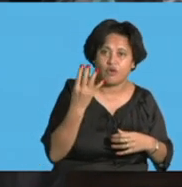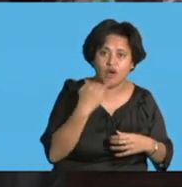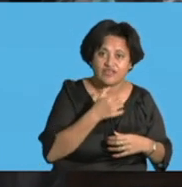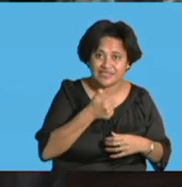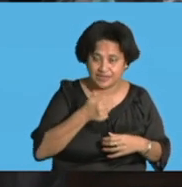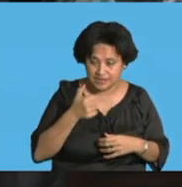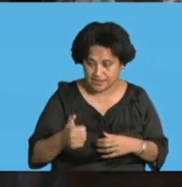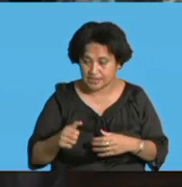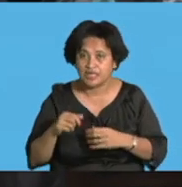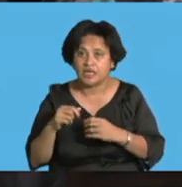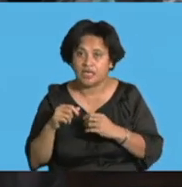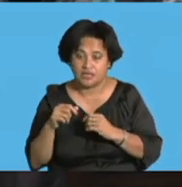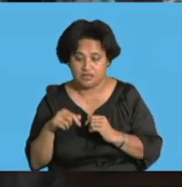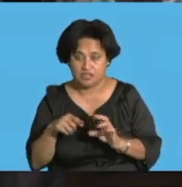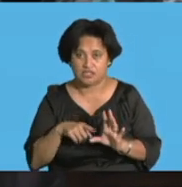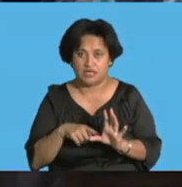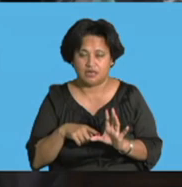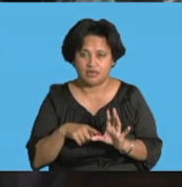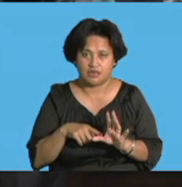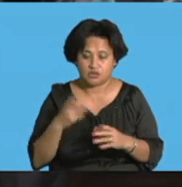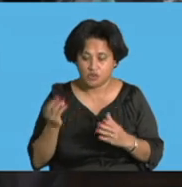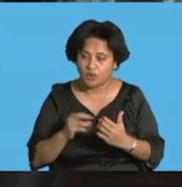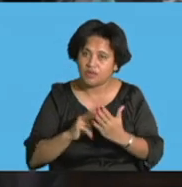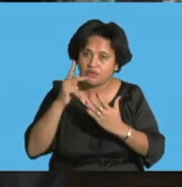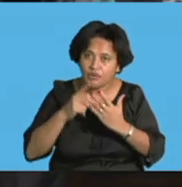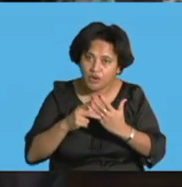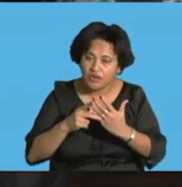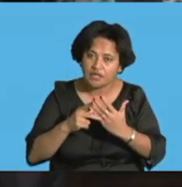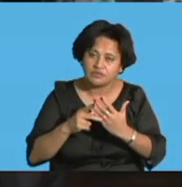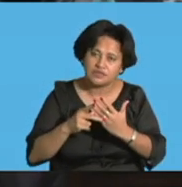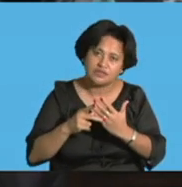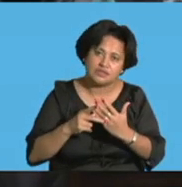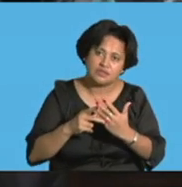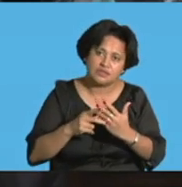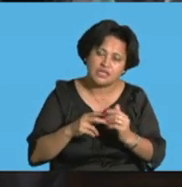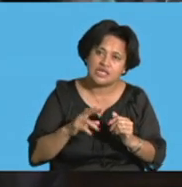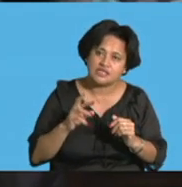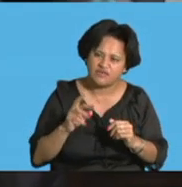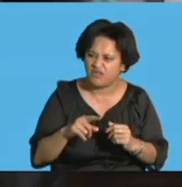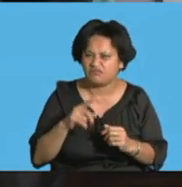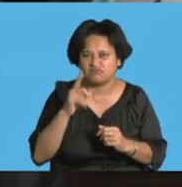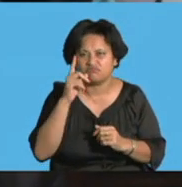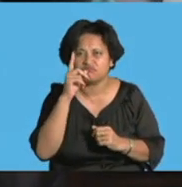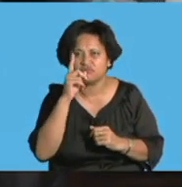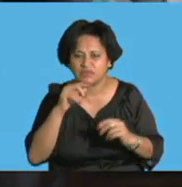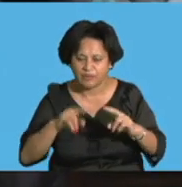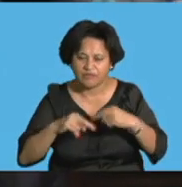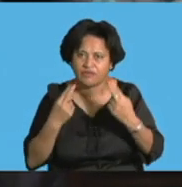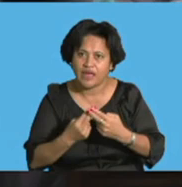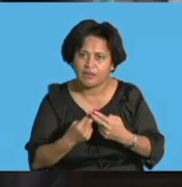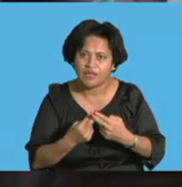this financial year. The programs focusing towards social housing assistance and housing for vulnerable families and people